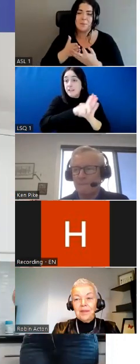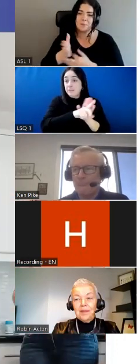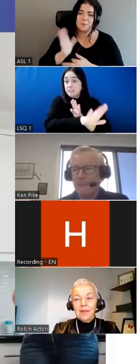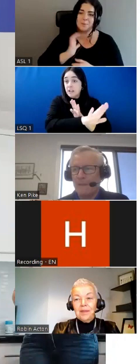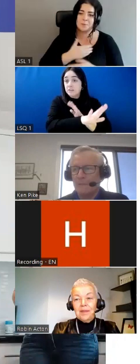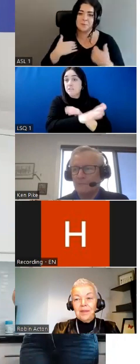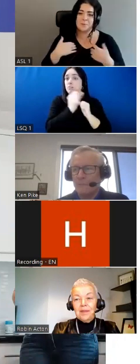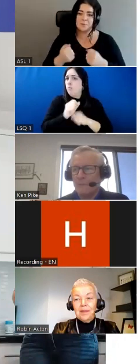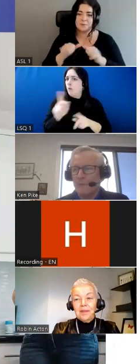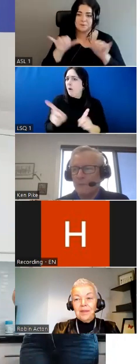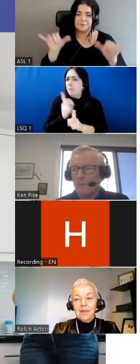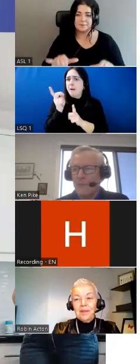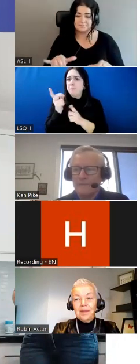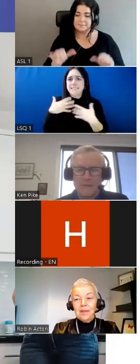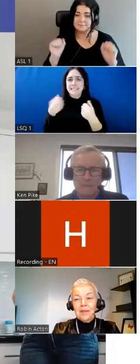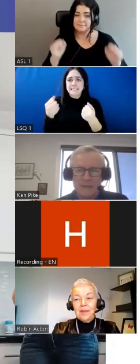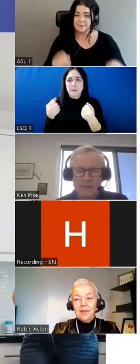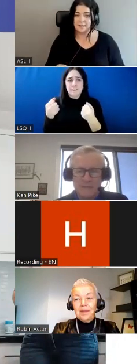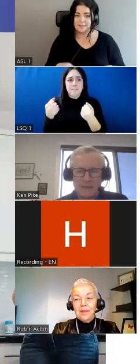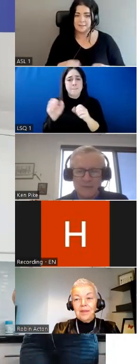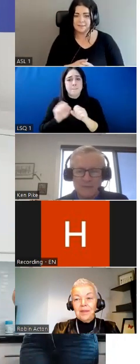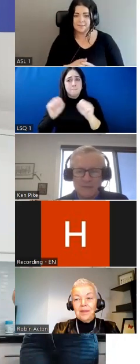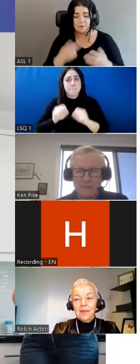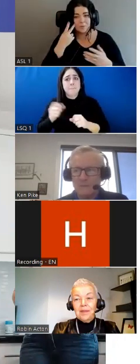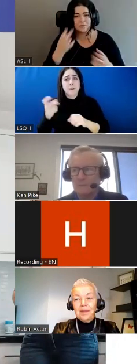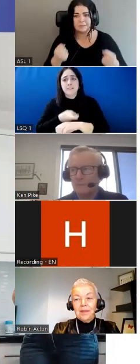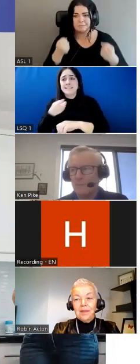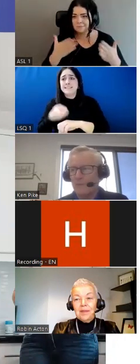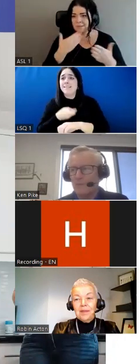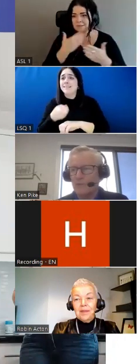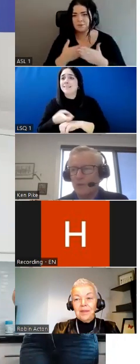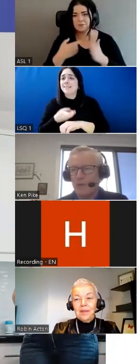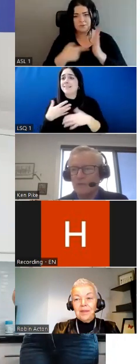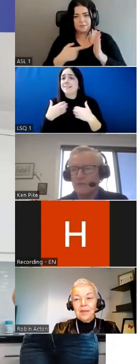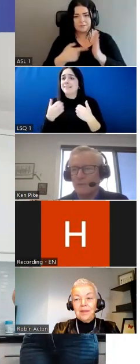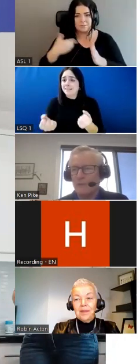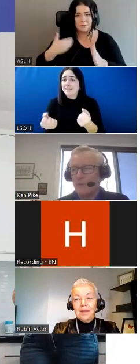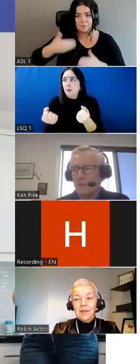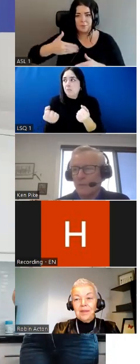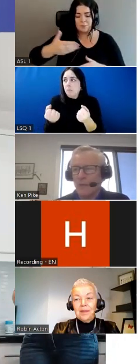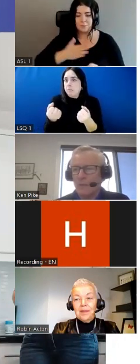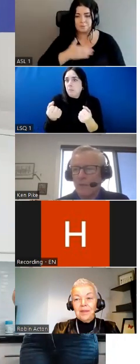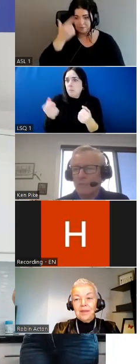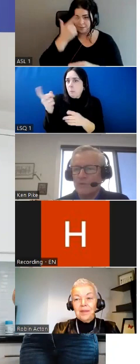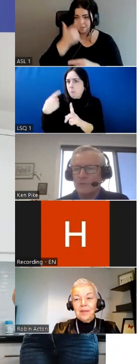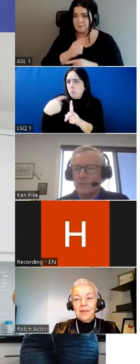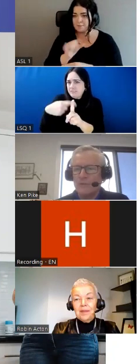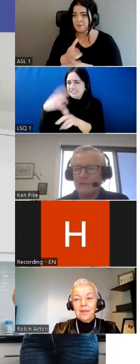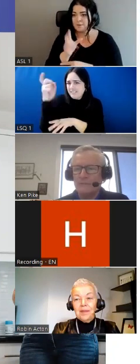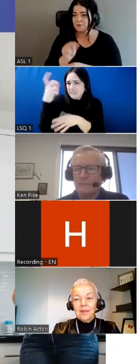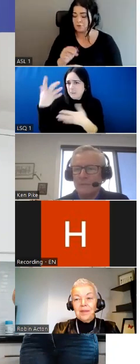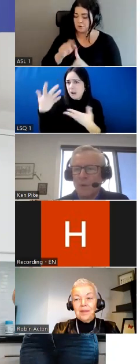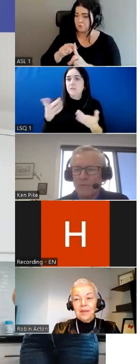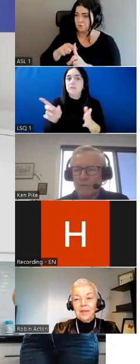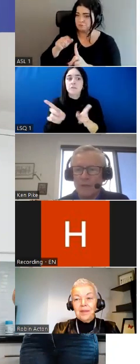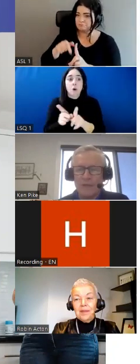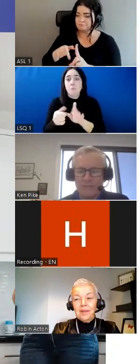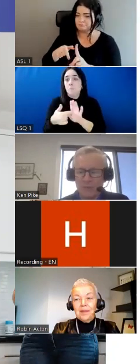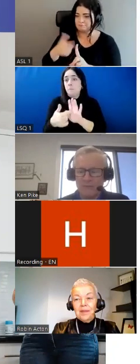systems. We have seen many examples of this. My brother John is one person who did